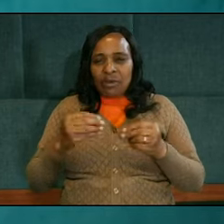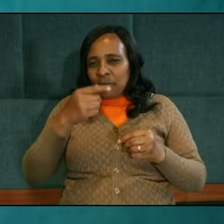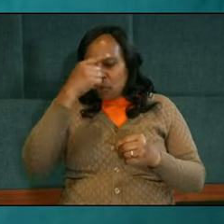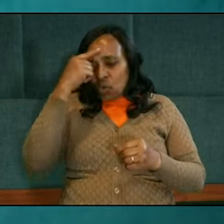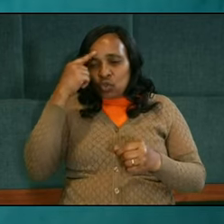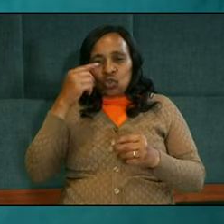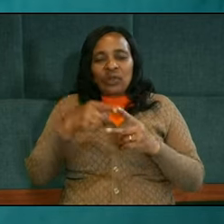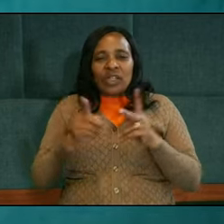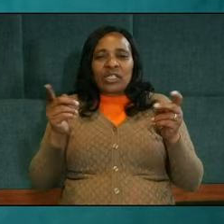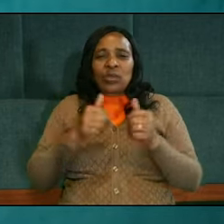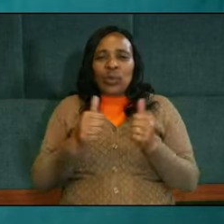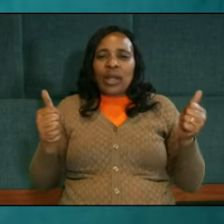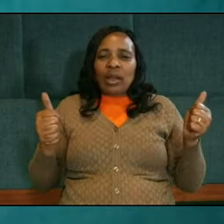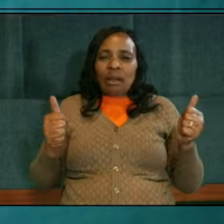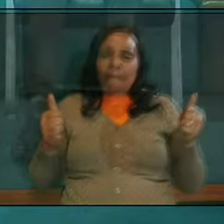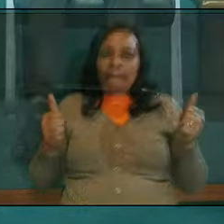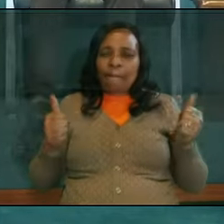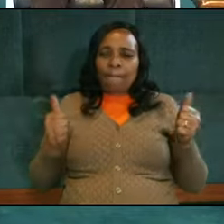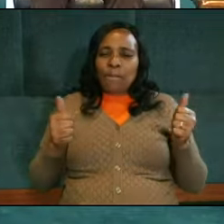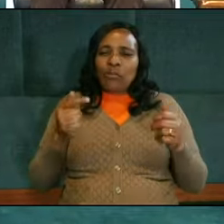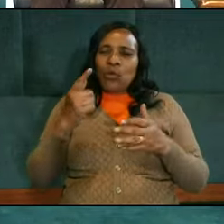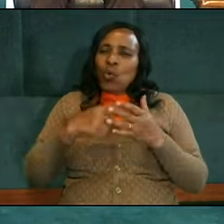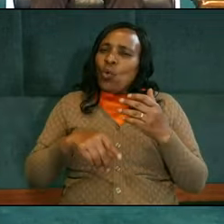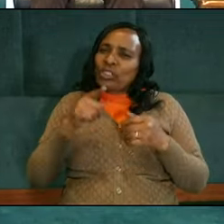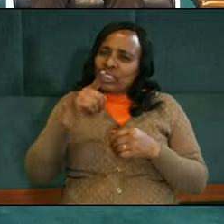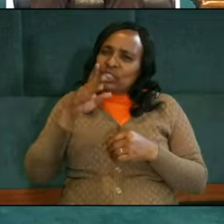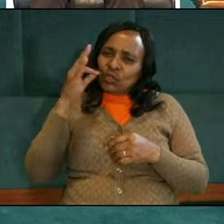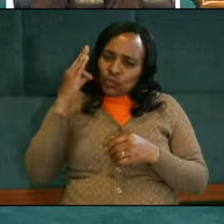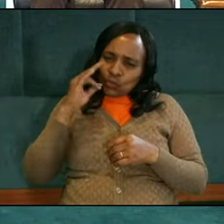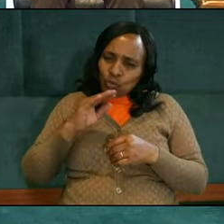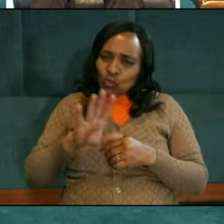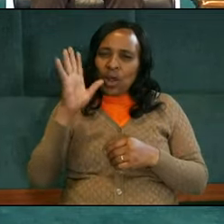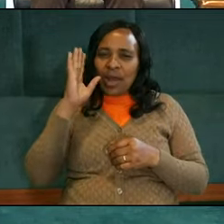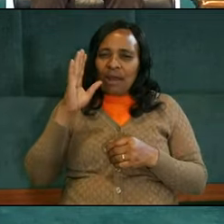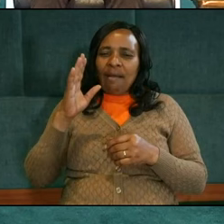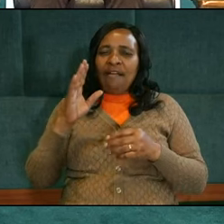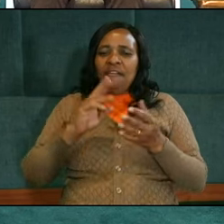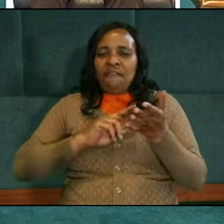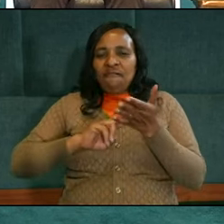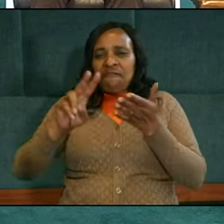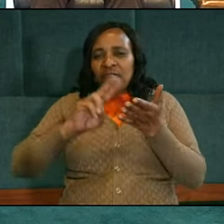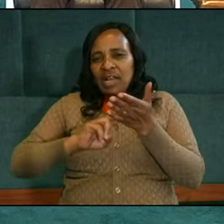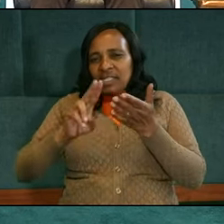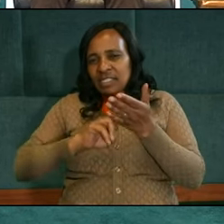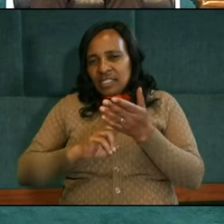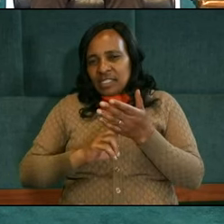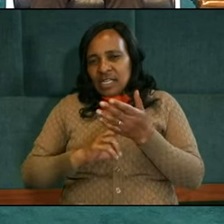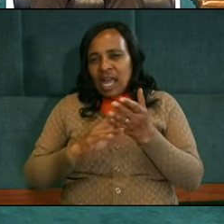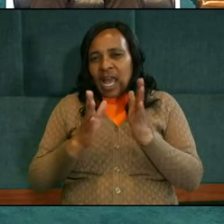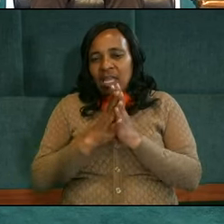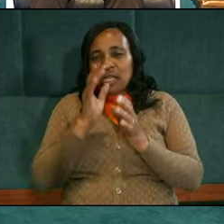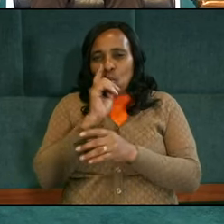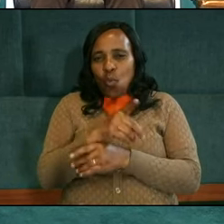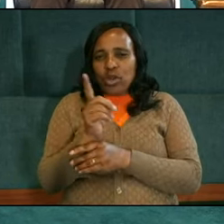well. Tatiana, what do you think? What's your favorite text here that's a beacon of warning?